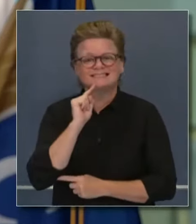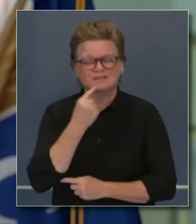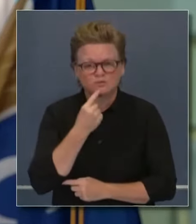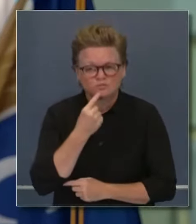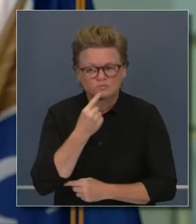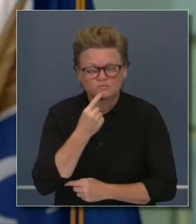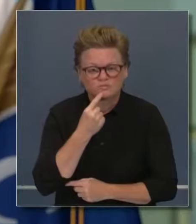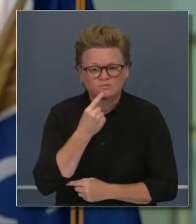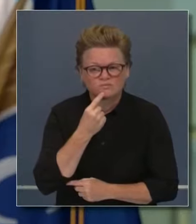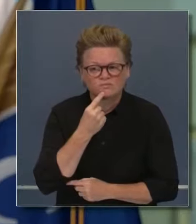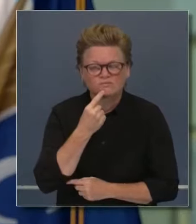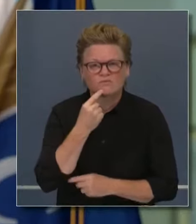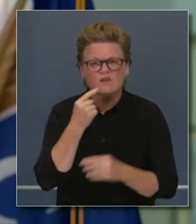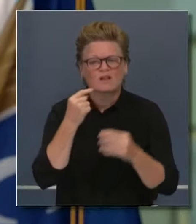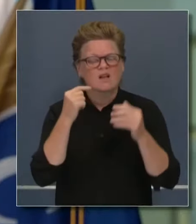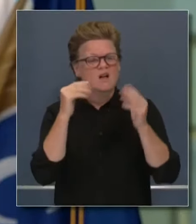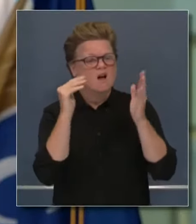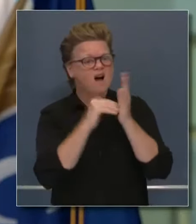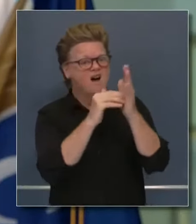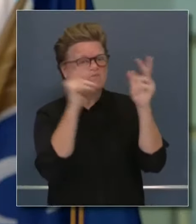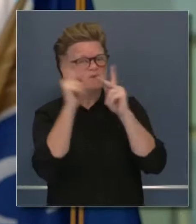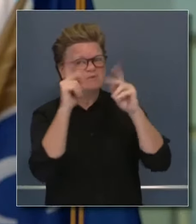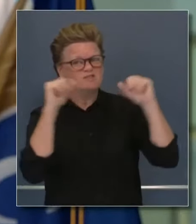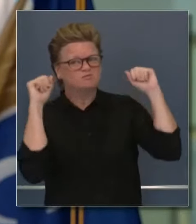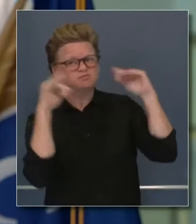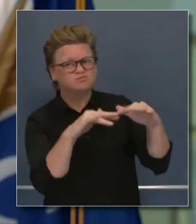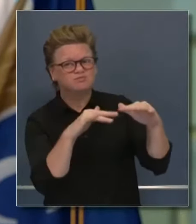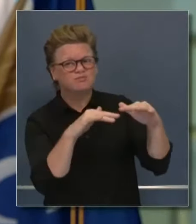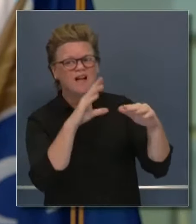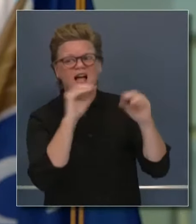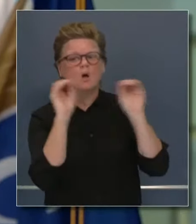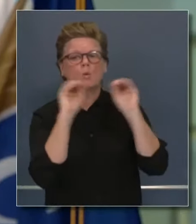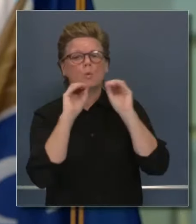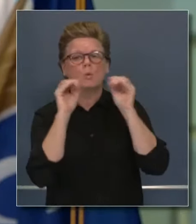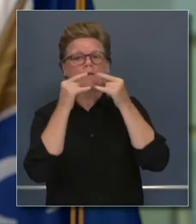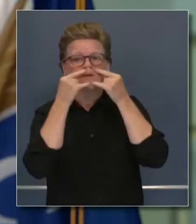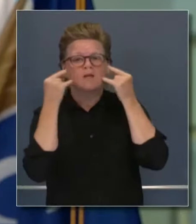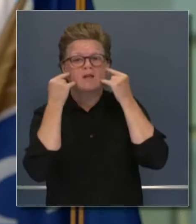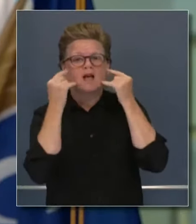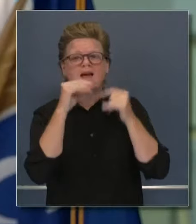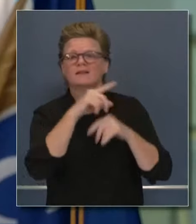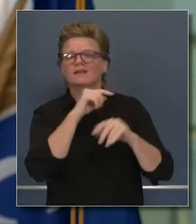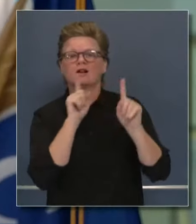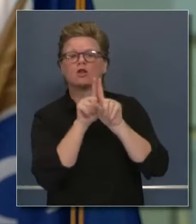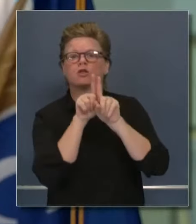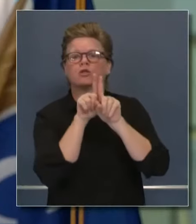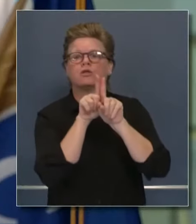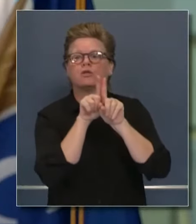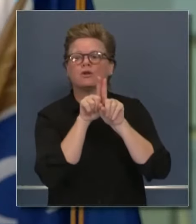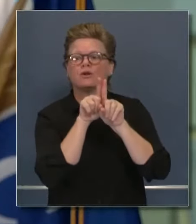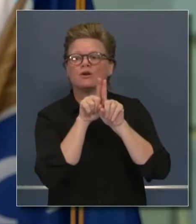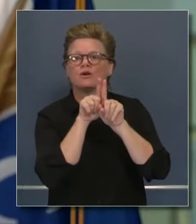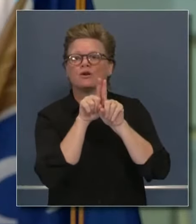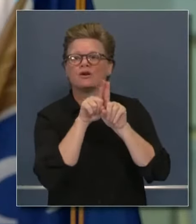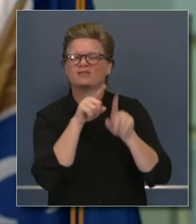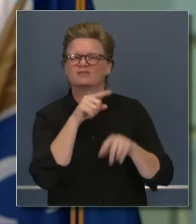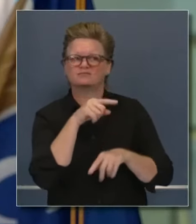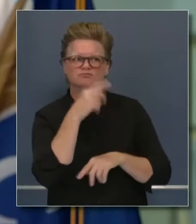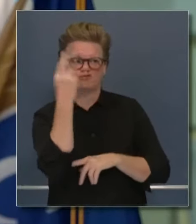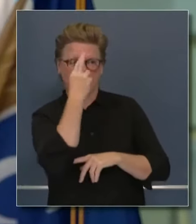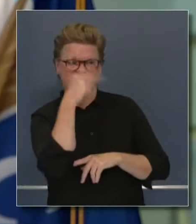or social distancing, not wearing masks. In fact, quite the contrary. Quite literally, someone can lose their lives. And I know that's not the intent